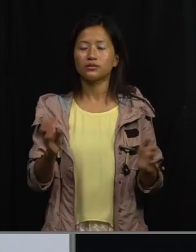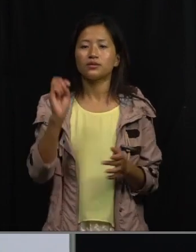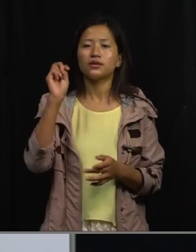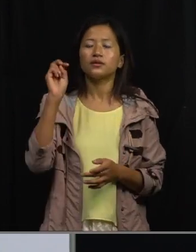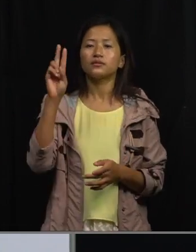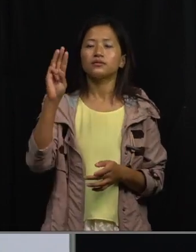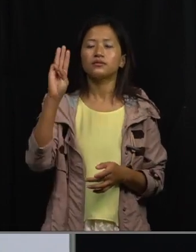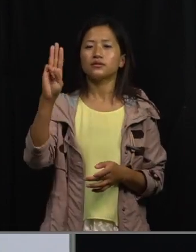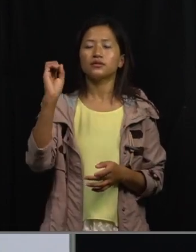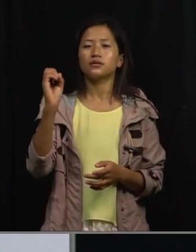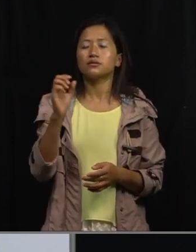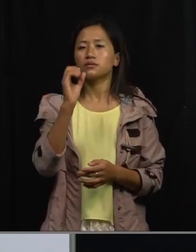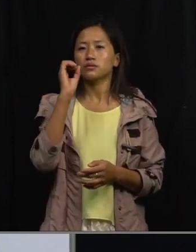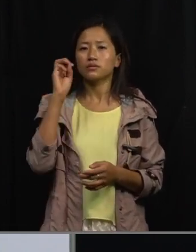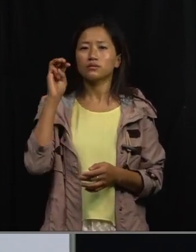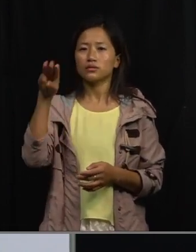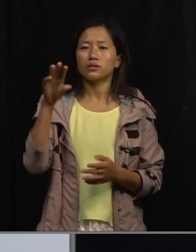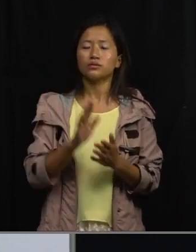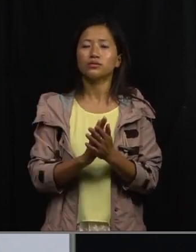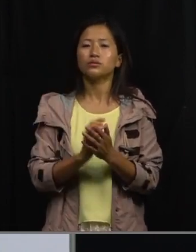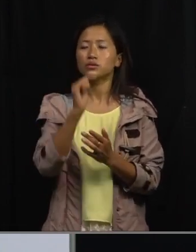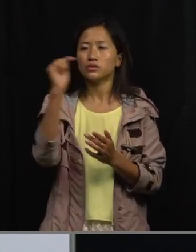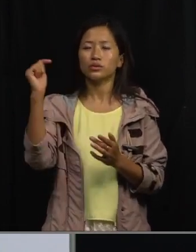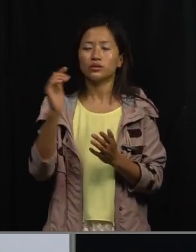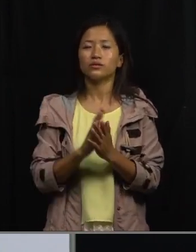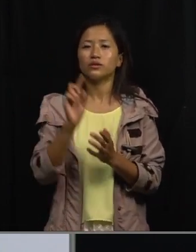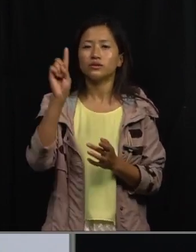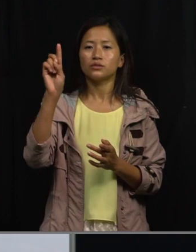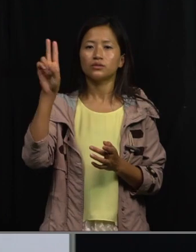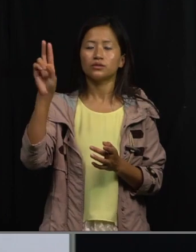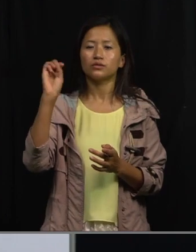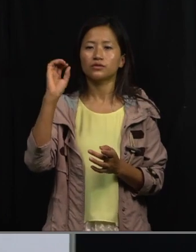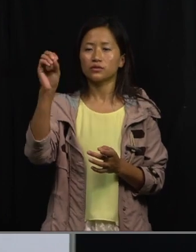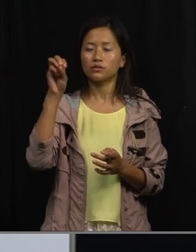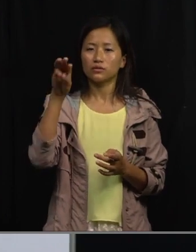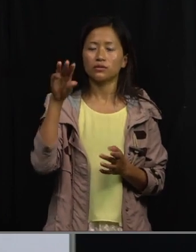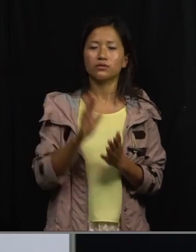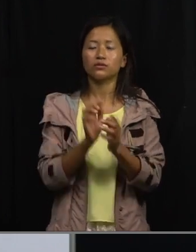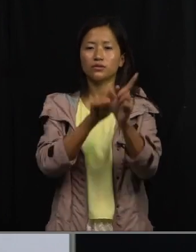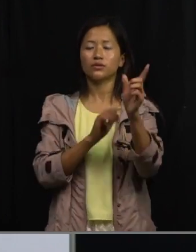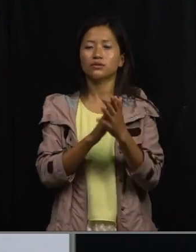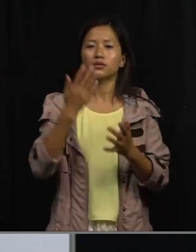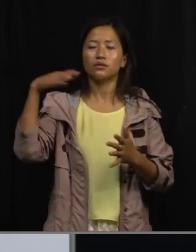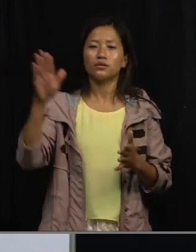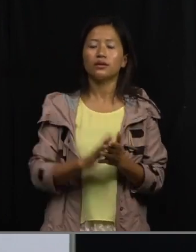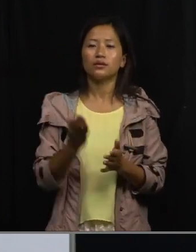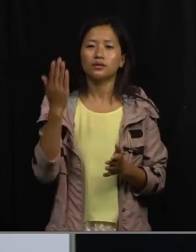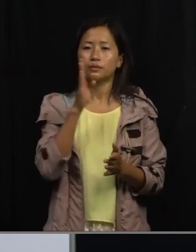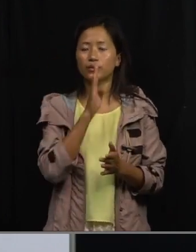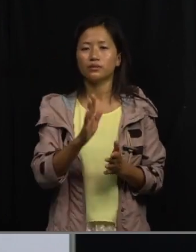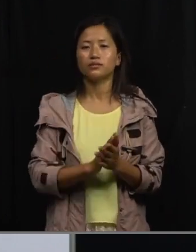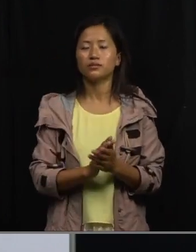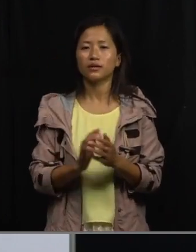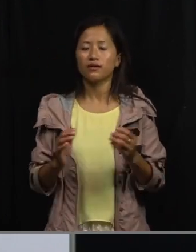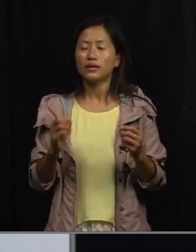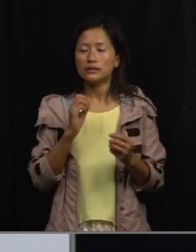to 12,000 years ago. 30,000 to 12,000 years ago, and it has been discovered. It